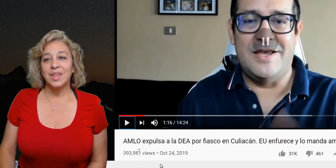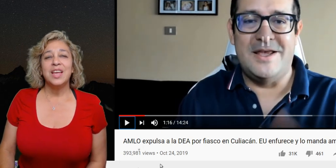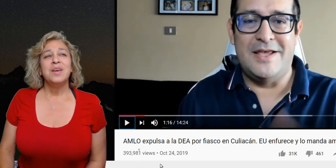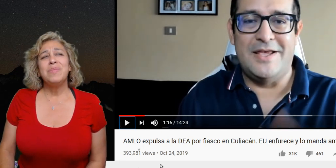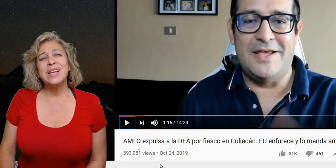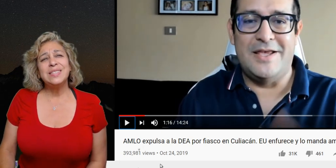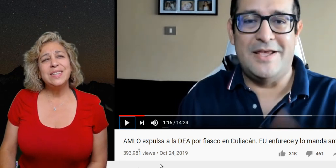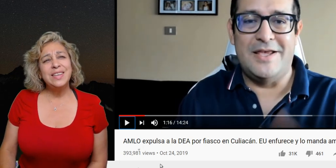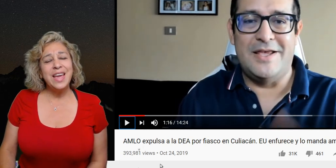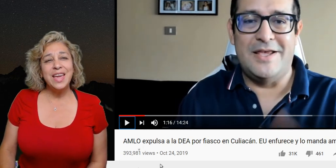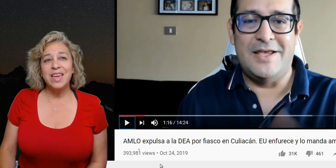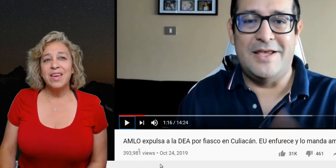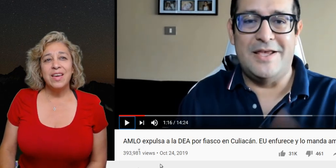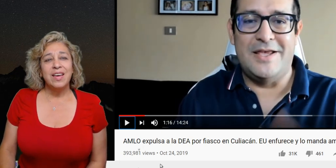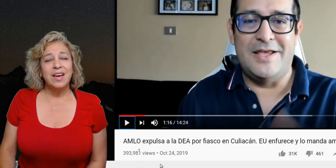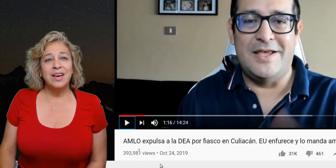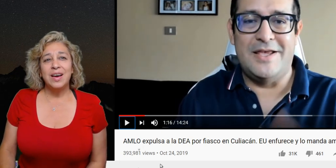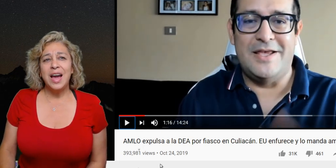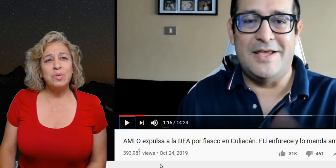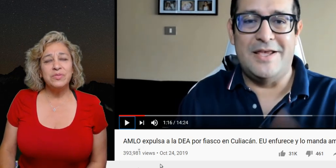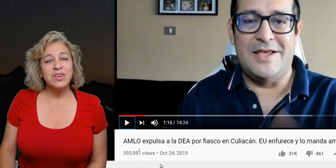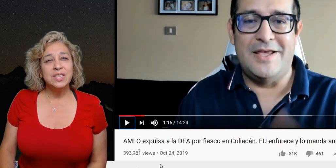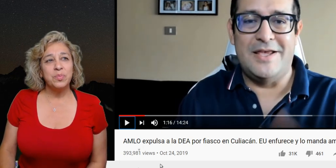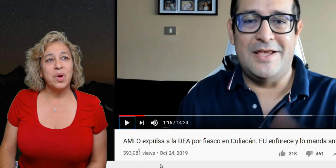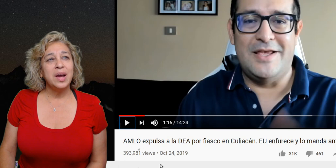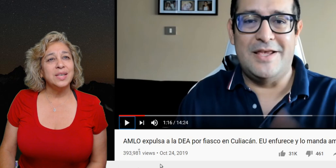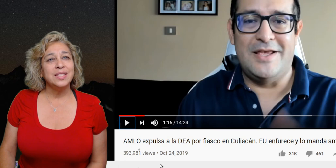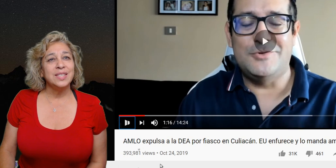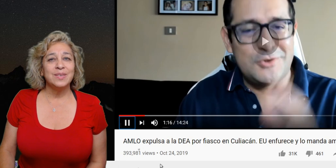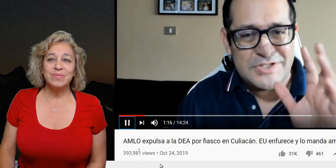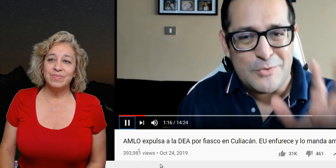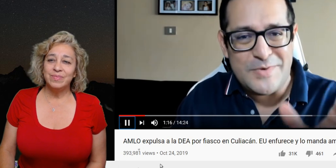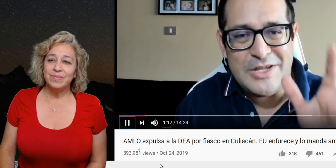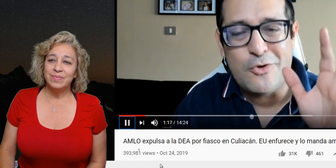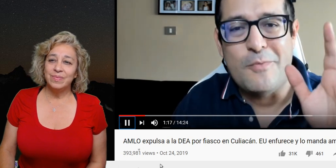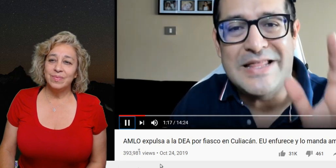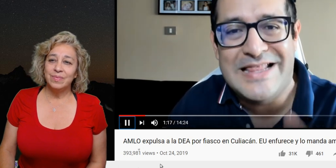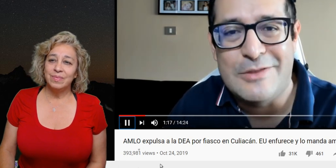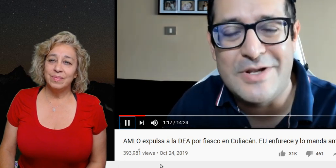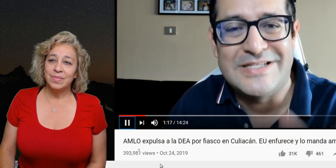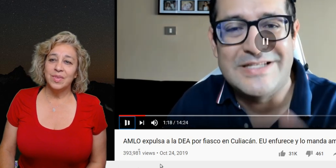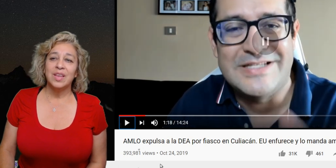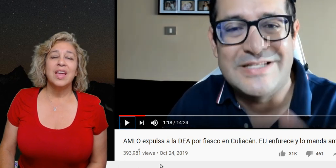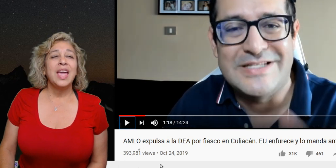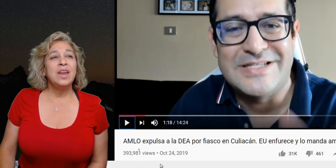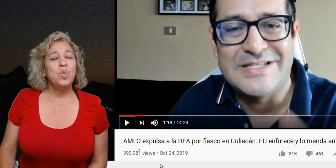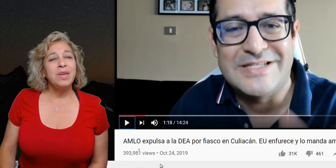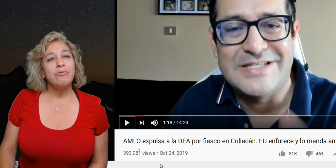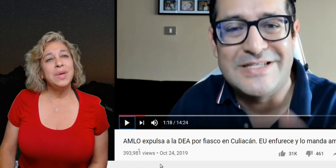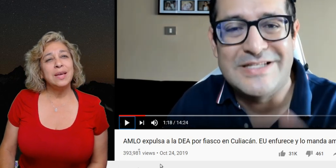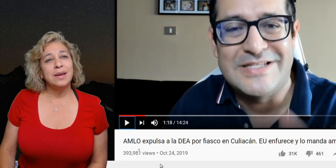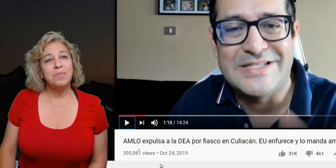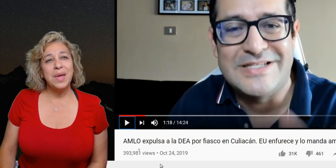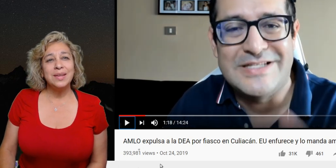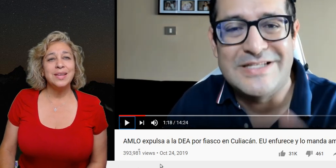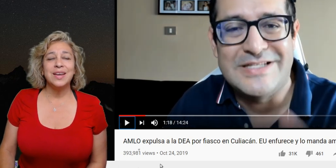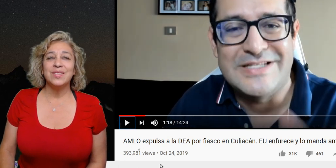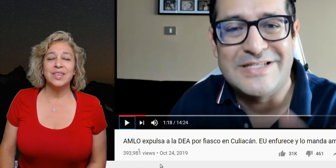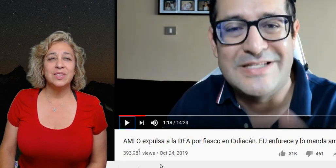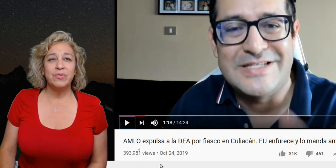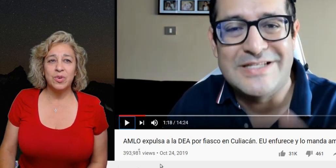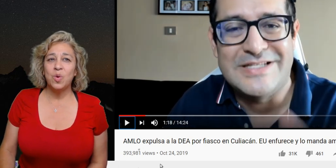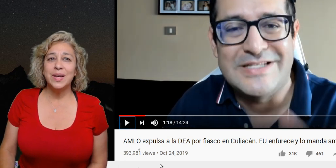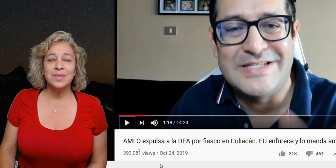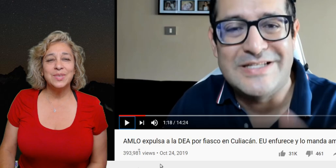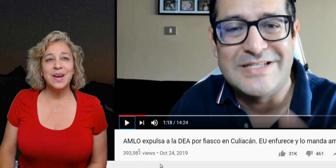sorprende. Because today, I was very surprised. Nosotros hemos venido comentándoles desde... And we have been commenting on